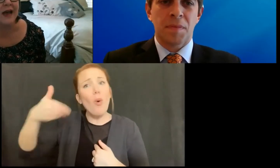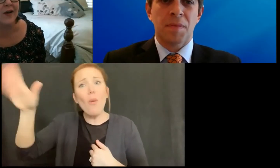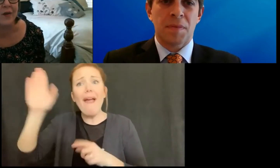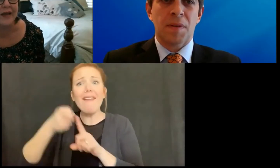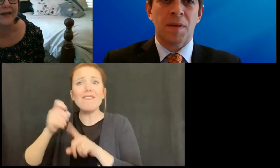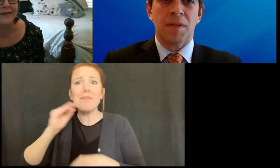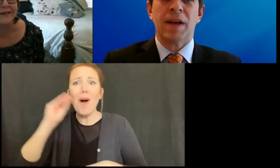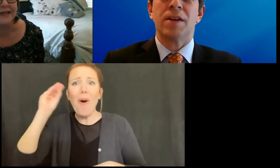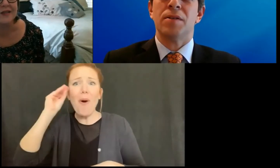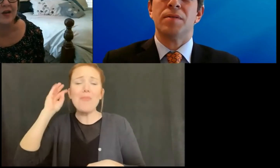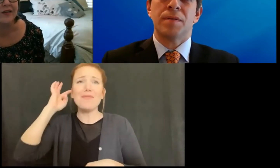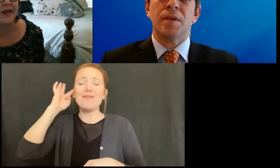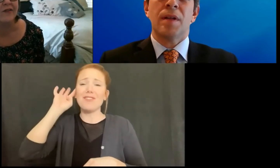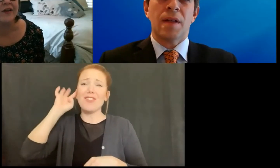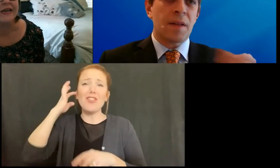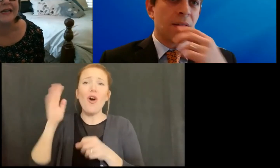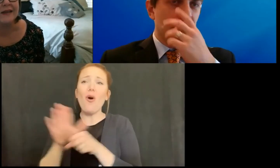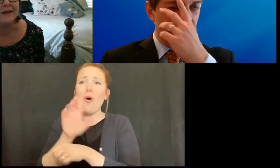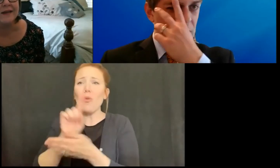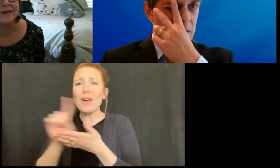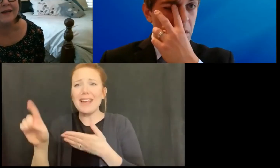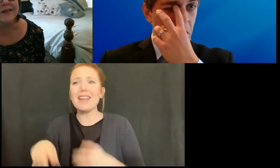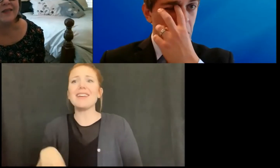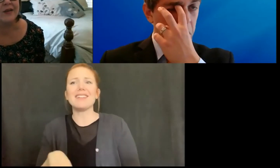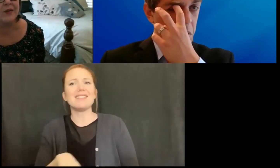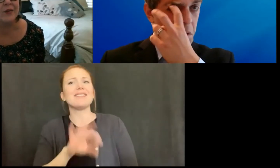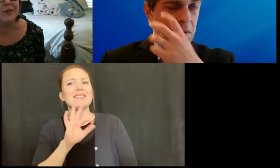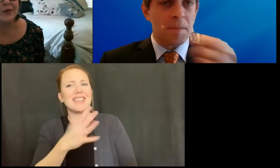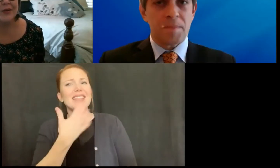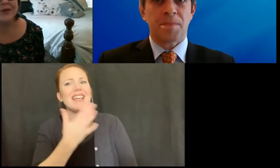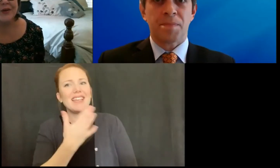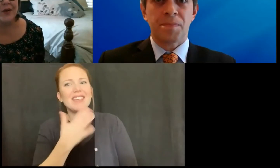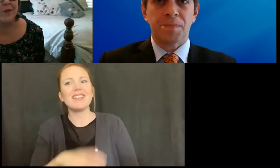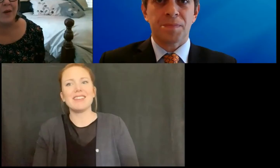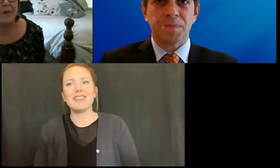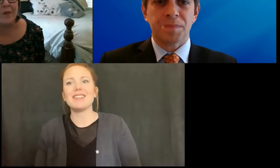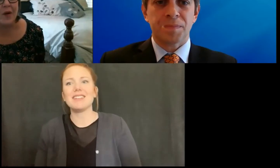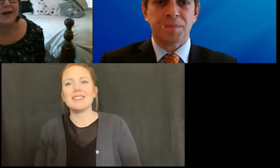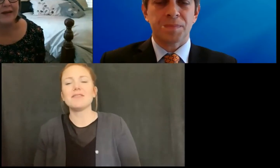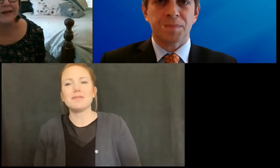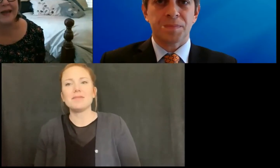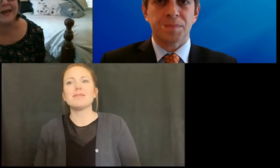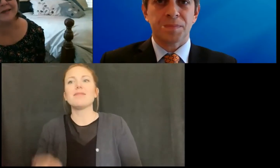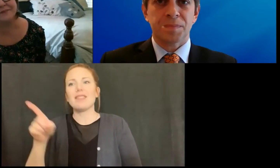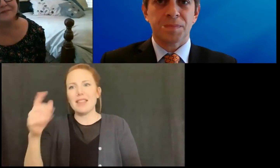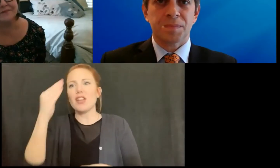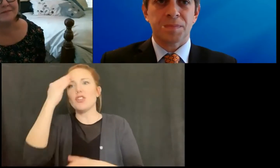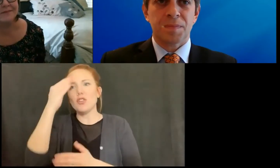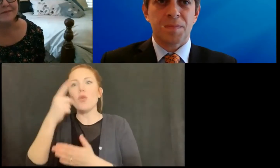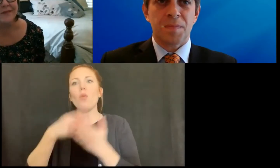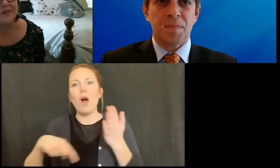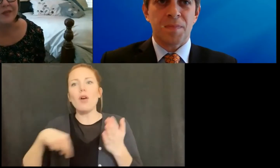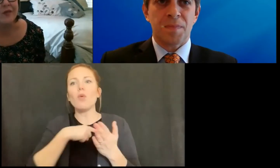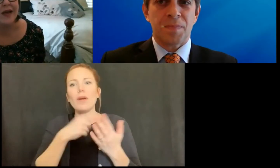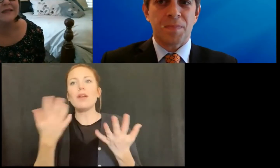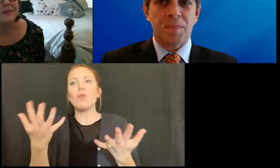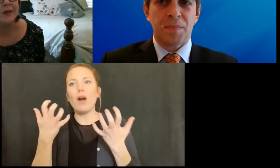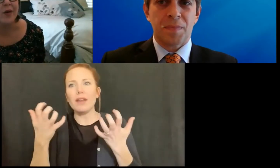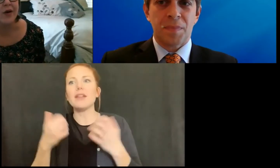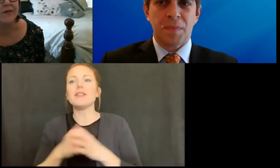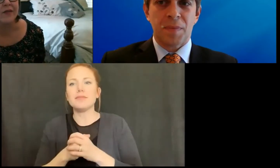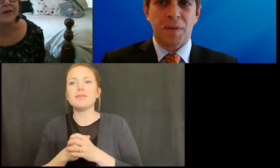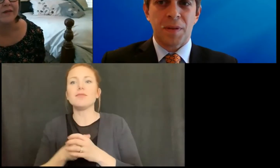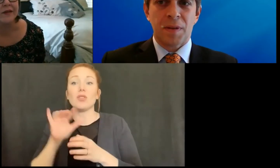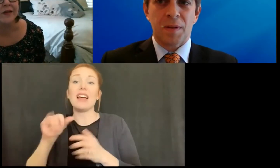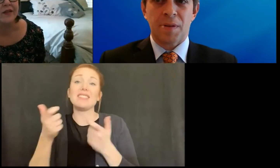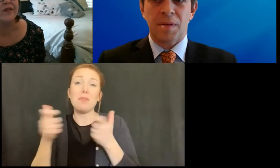the entire week. They Thank saw you. to every need. They knew, you know, what we wanted. And so that's a big